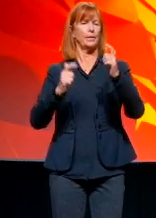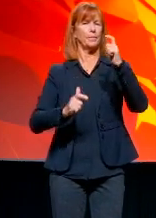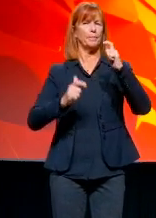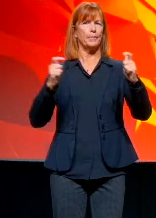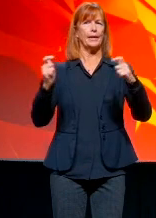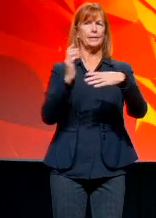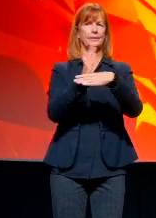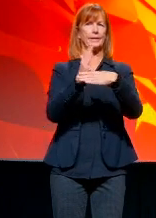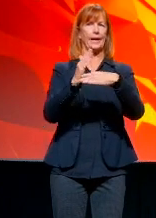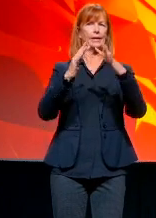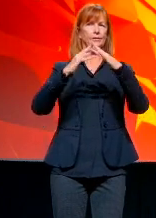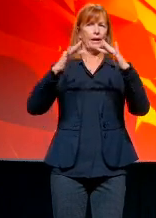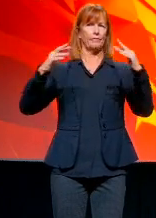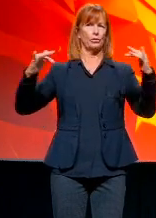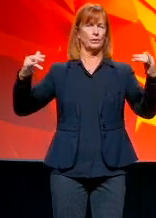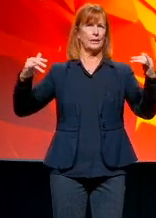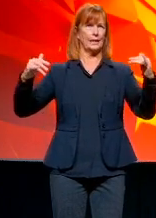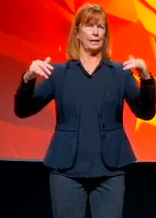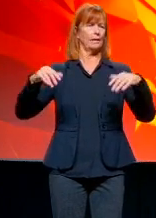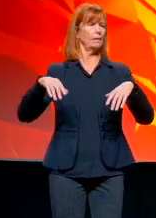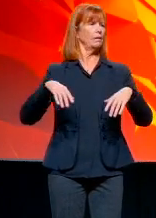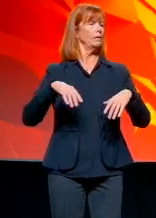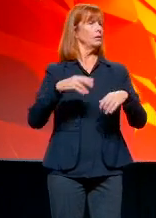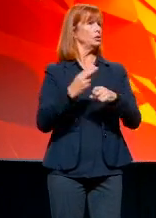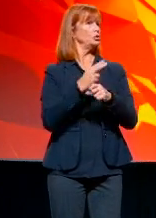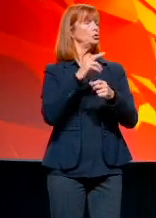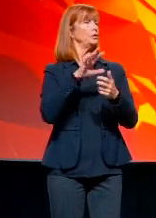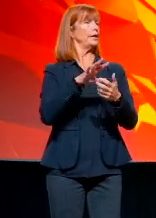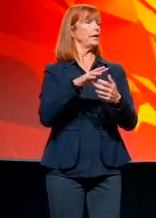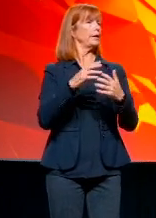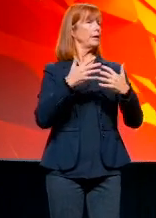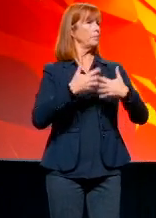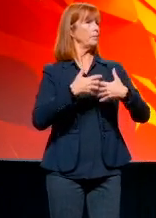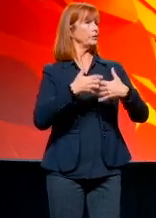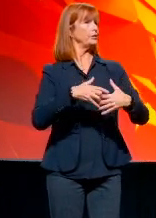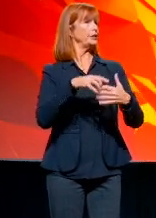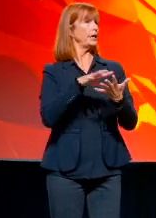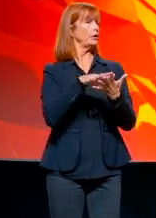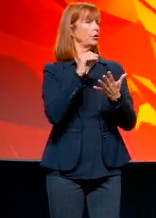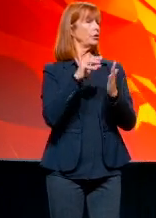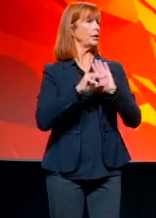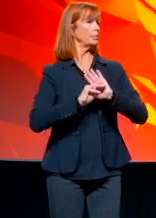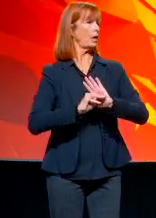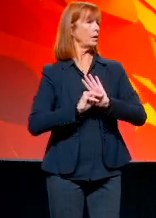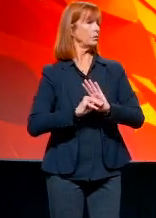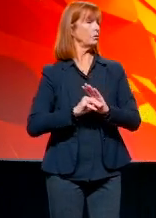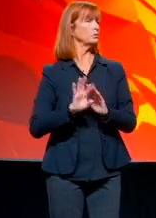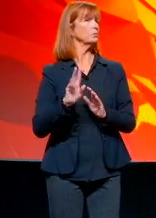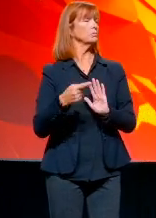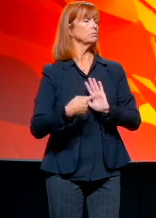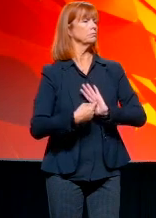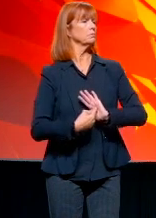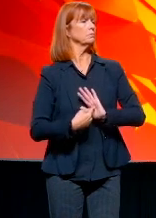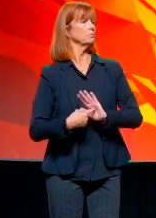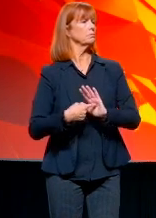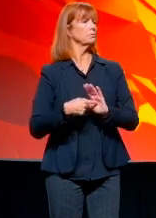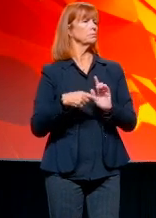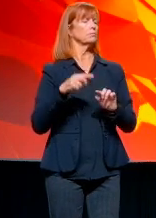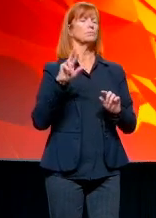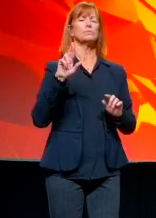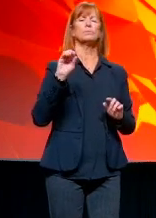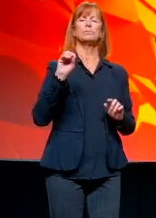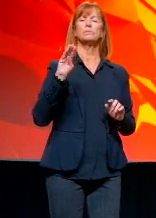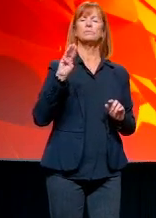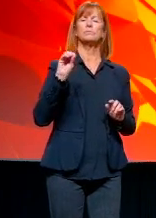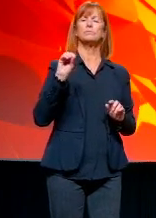diverse environment automatically using learned machine learning models. So this shows a robot Casa, which is our recent work